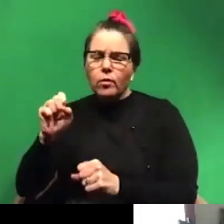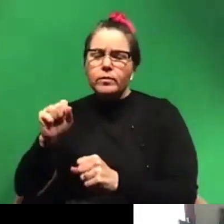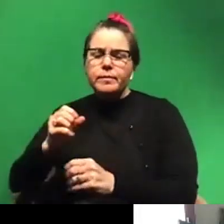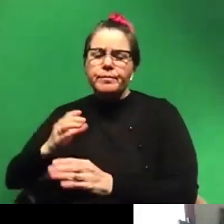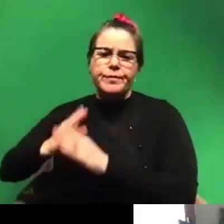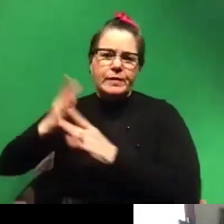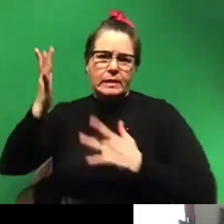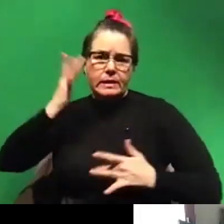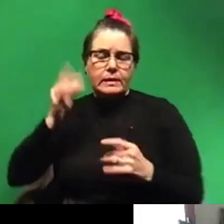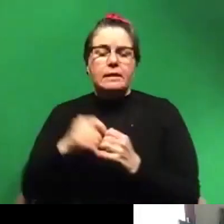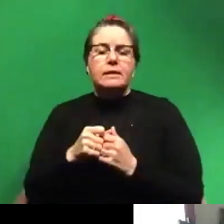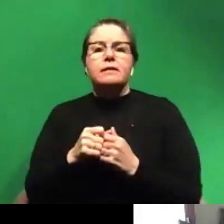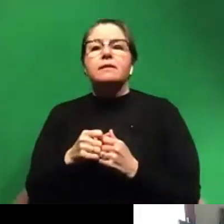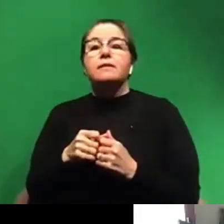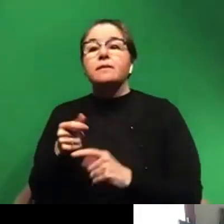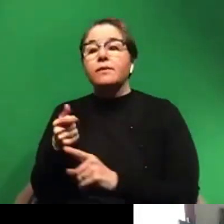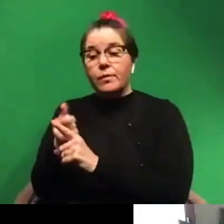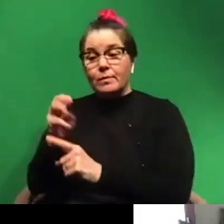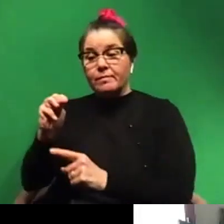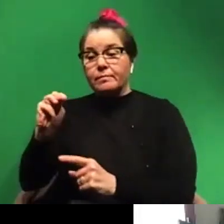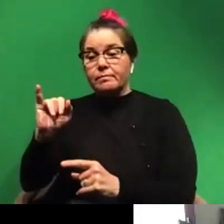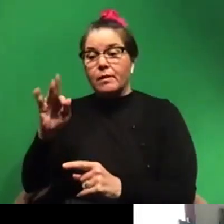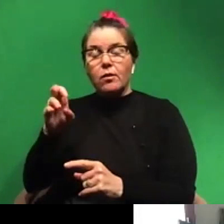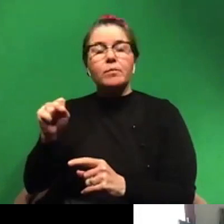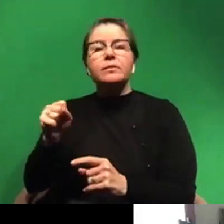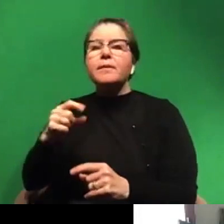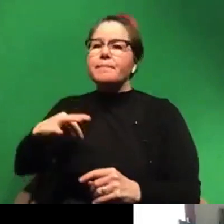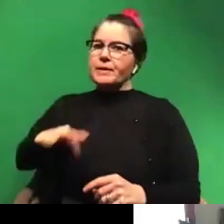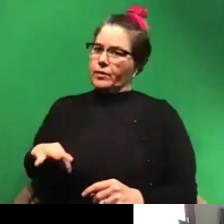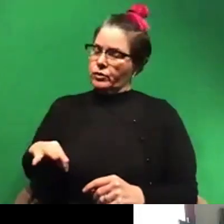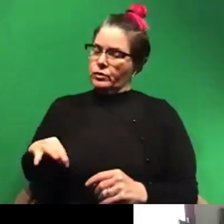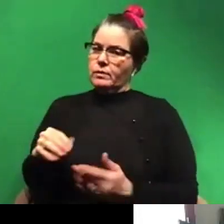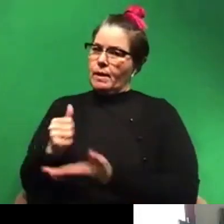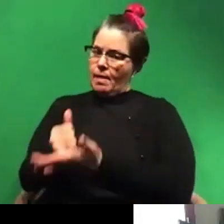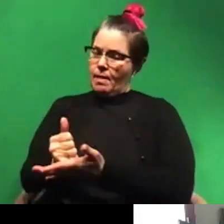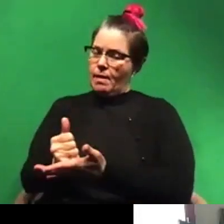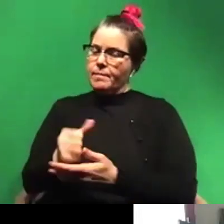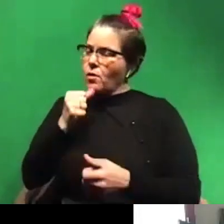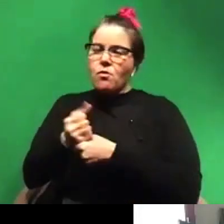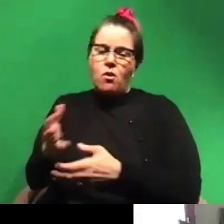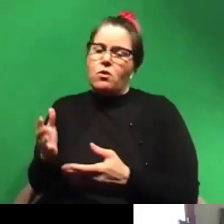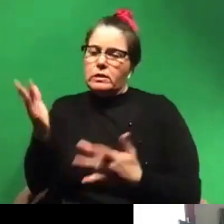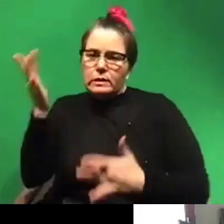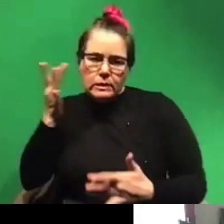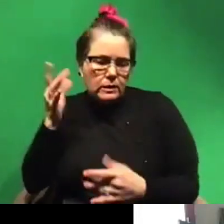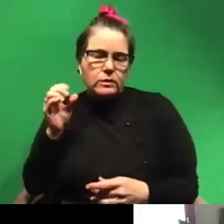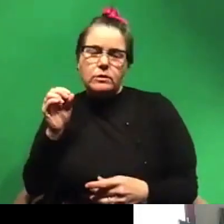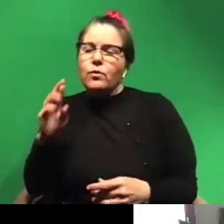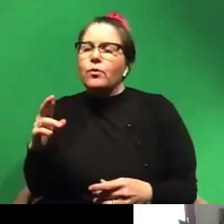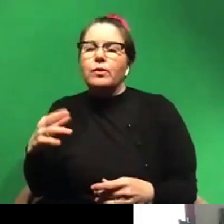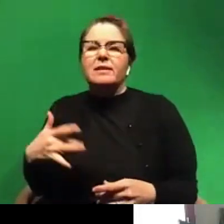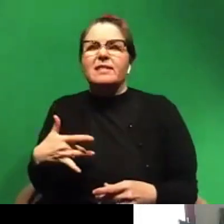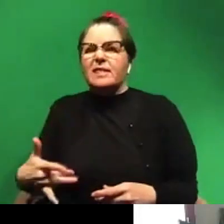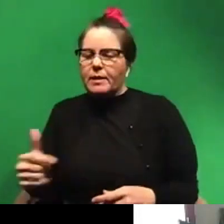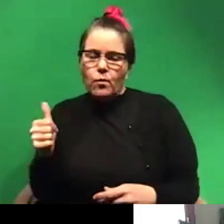are stimulating that immune system are the beneficial microbes. They're the ones that don't cause disease or most likely not going to cause disease